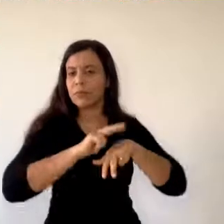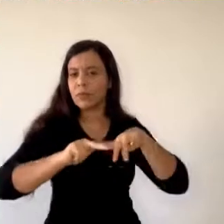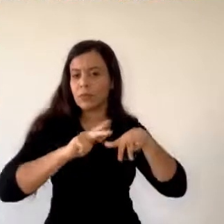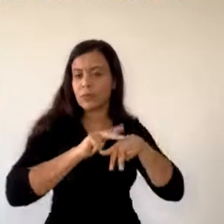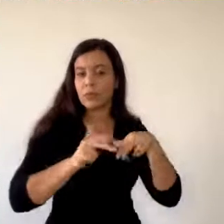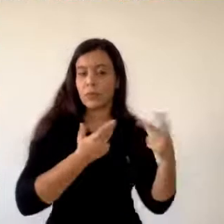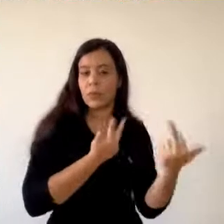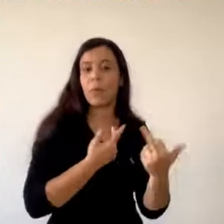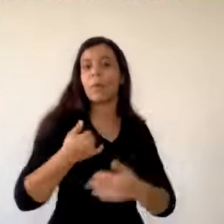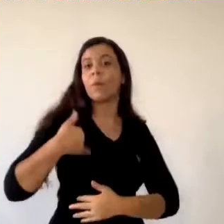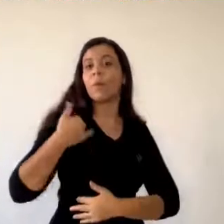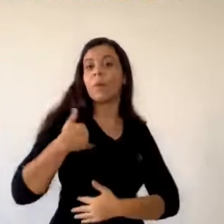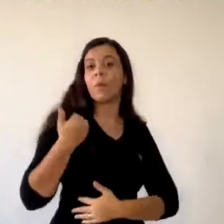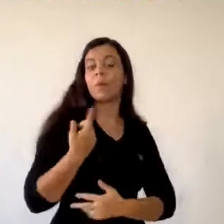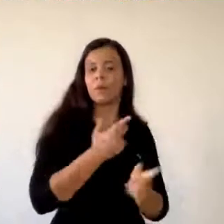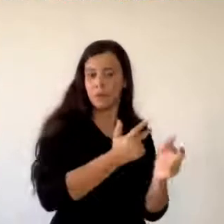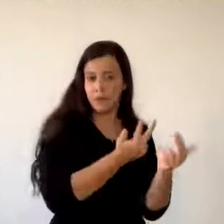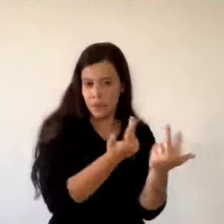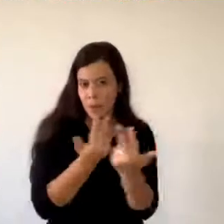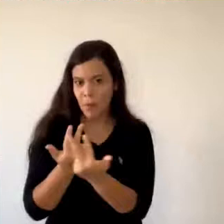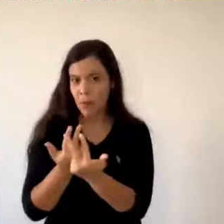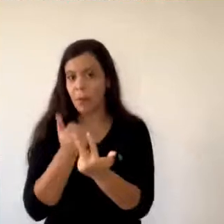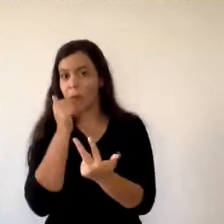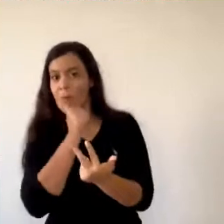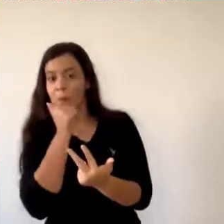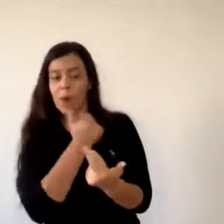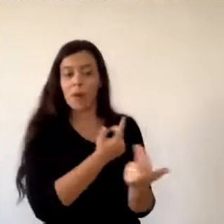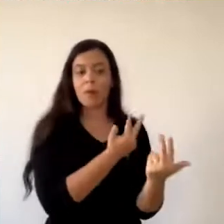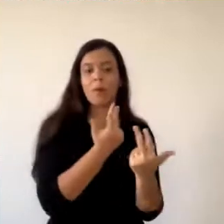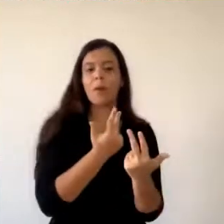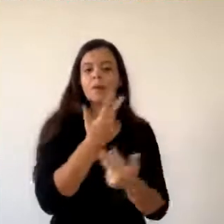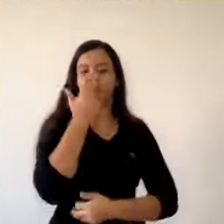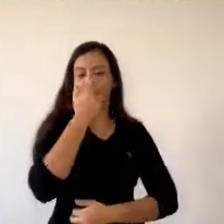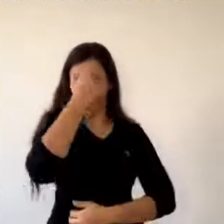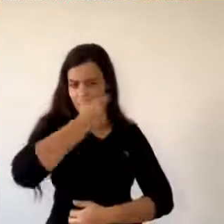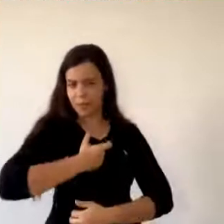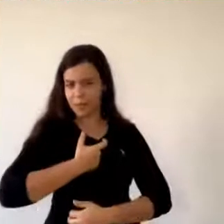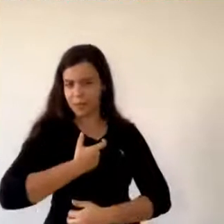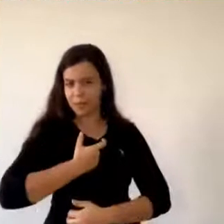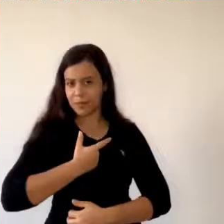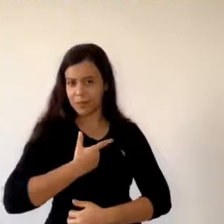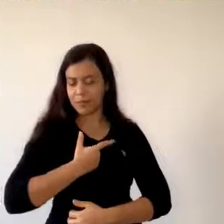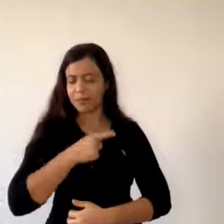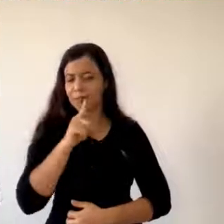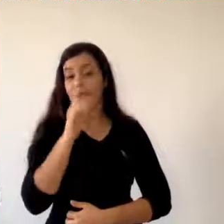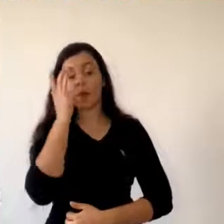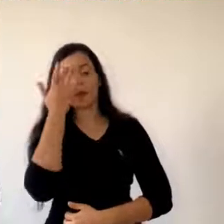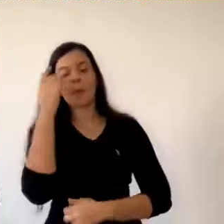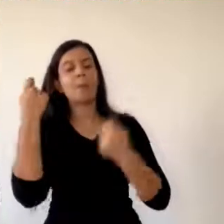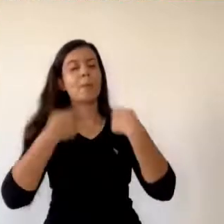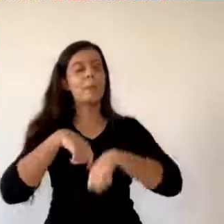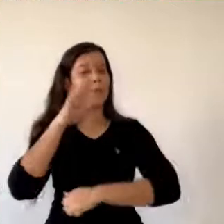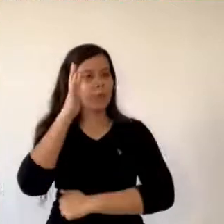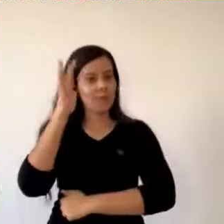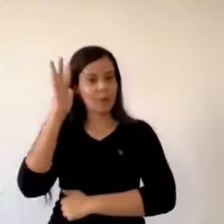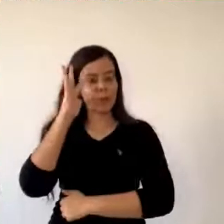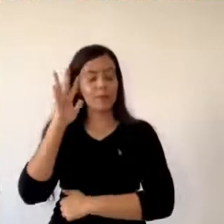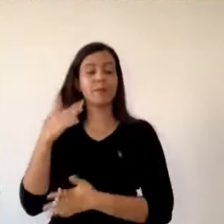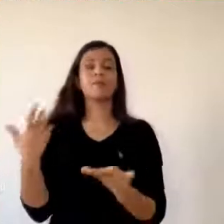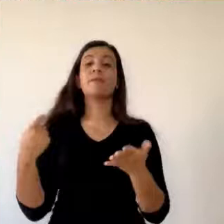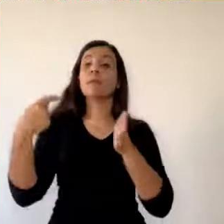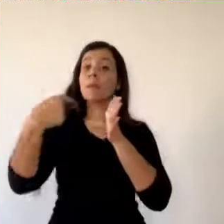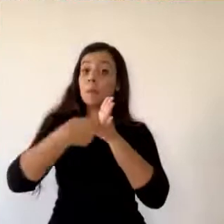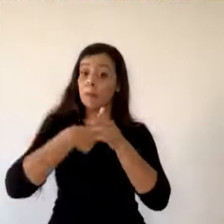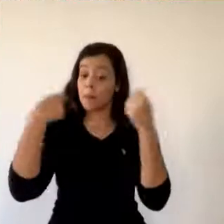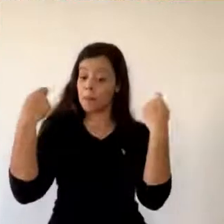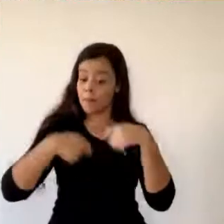Are all of them cisgender? How similar are they from you? So this is a question